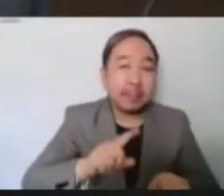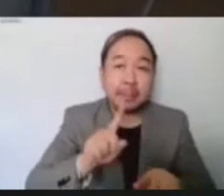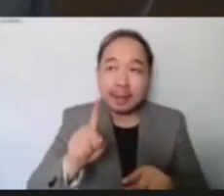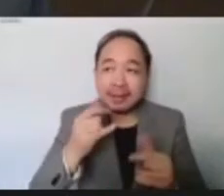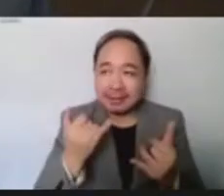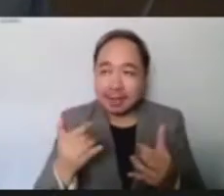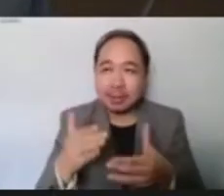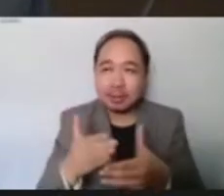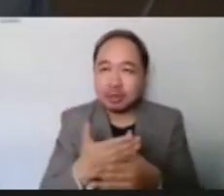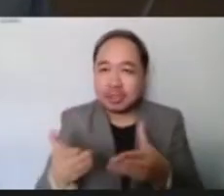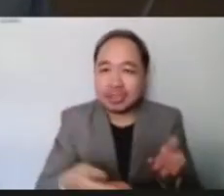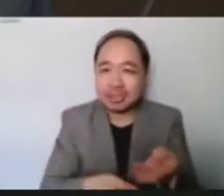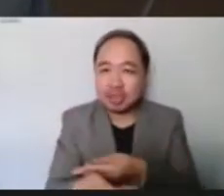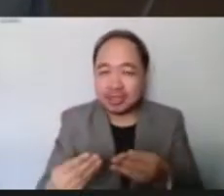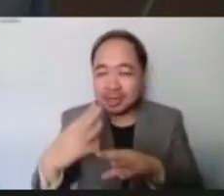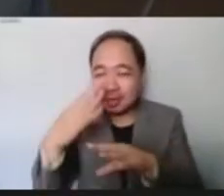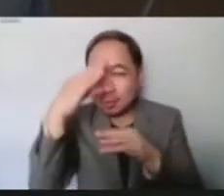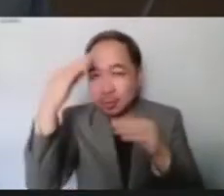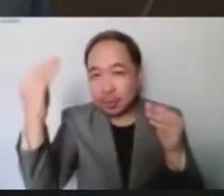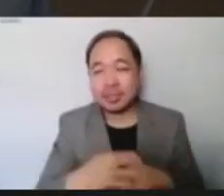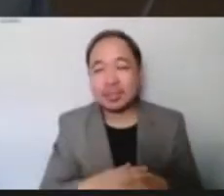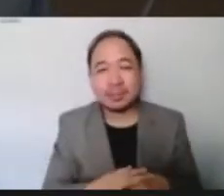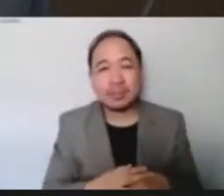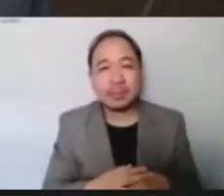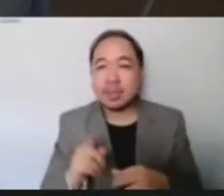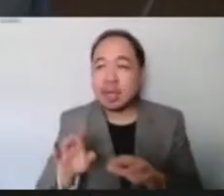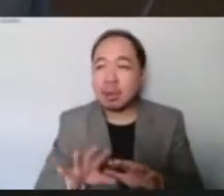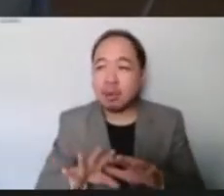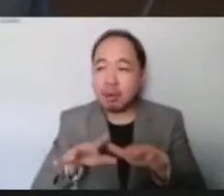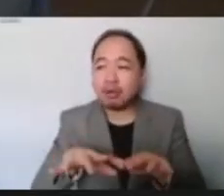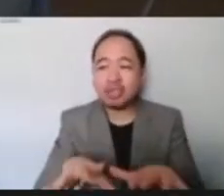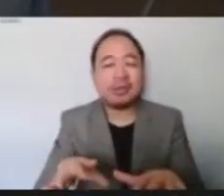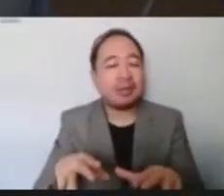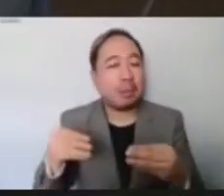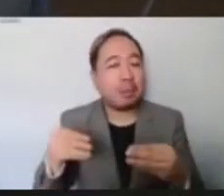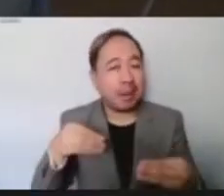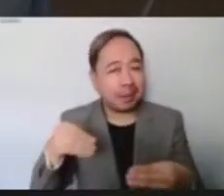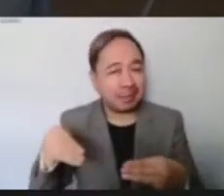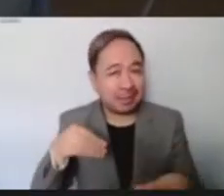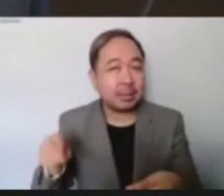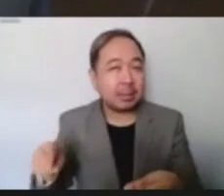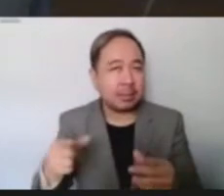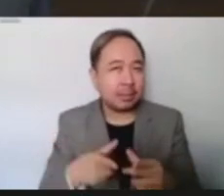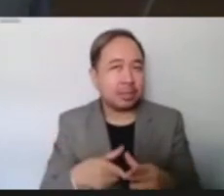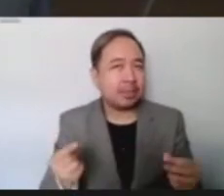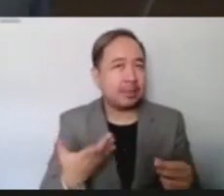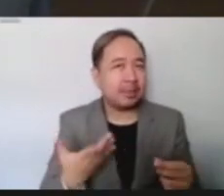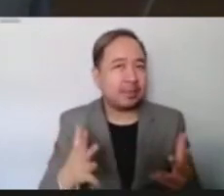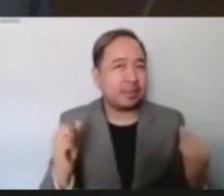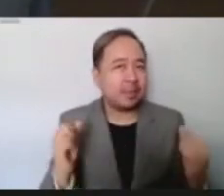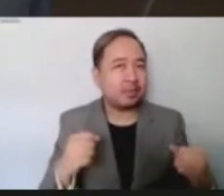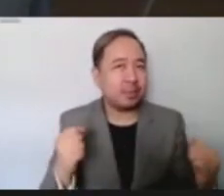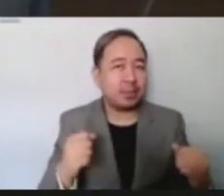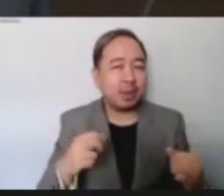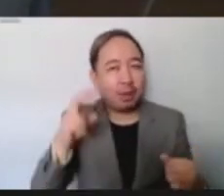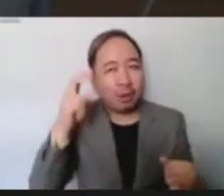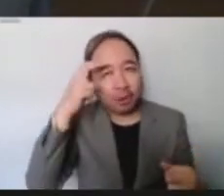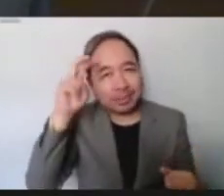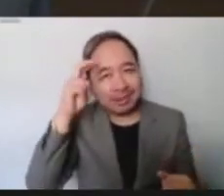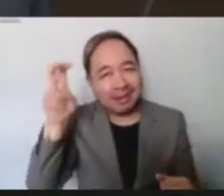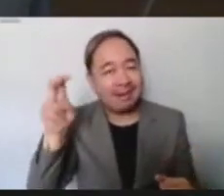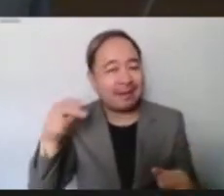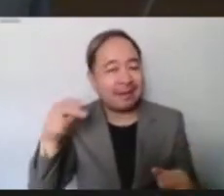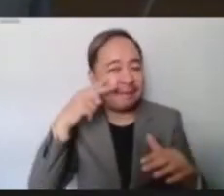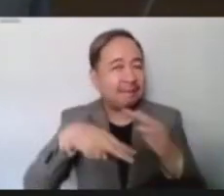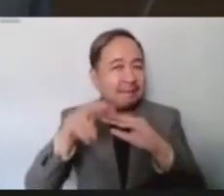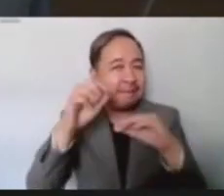exchange platforms on Ocean Plastics Japan took leadership in building the agreement on Osaka blue ocean Vision at